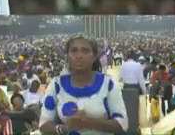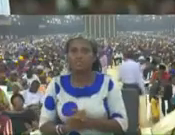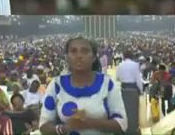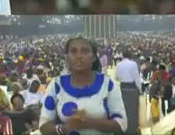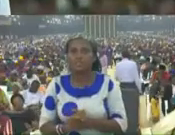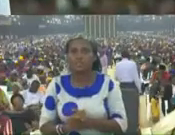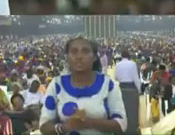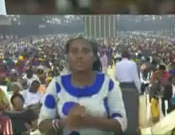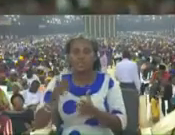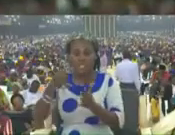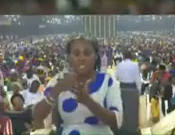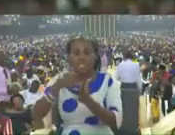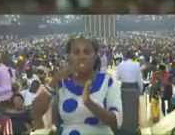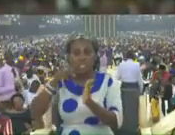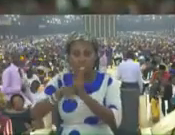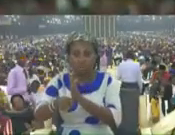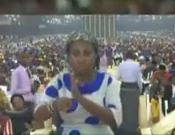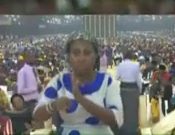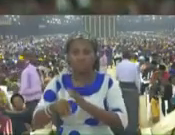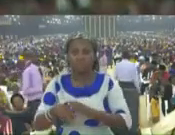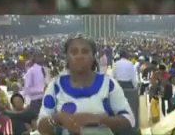It kills.